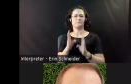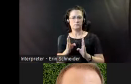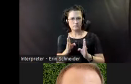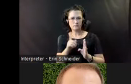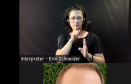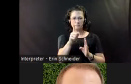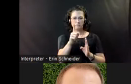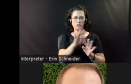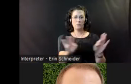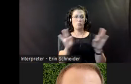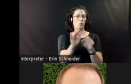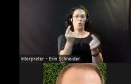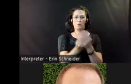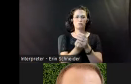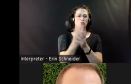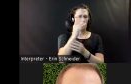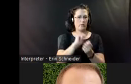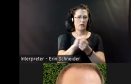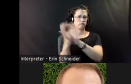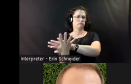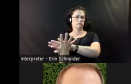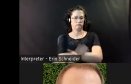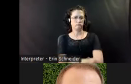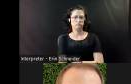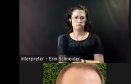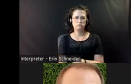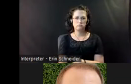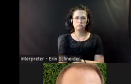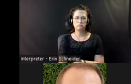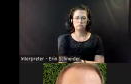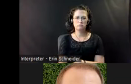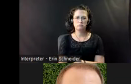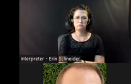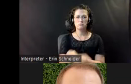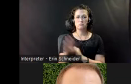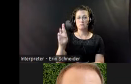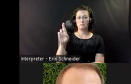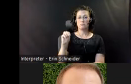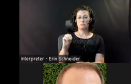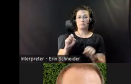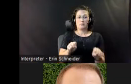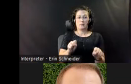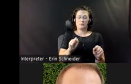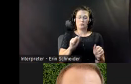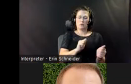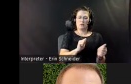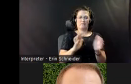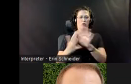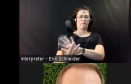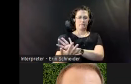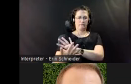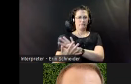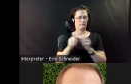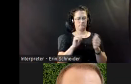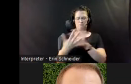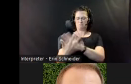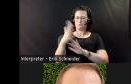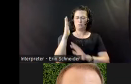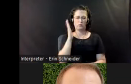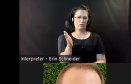on is happening and that those things are important. And capabilities evolve over time when we're talking about BRM. You